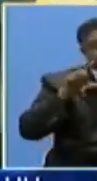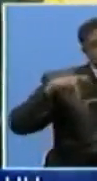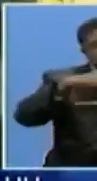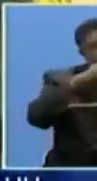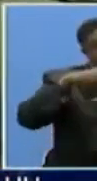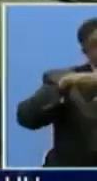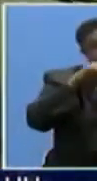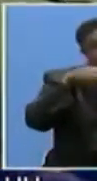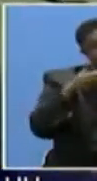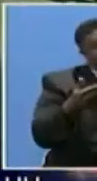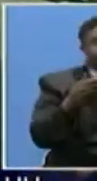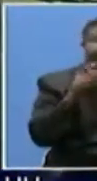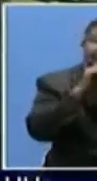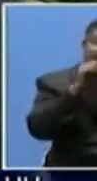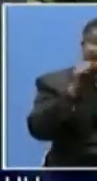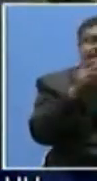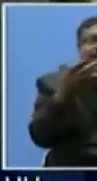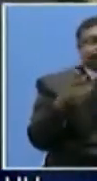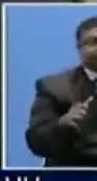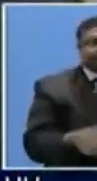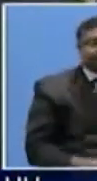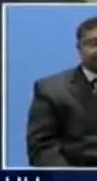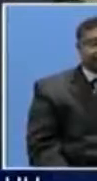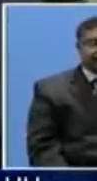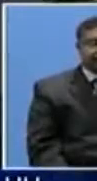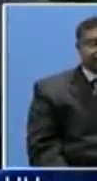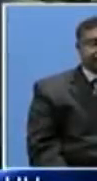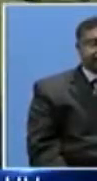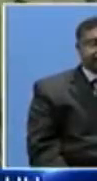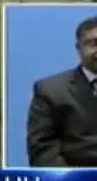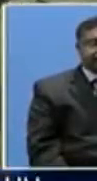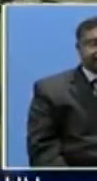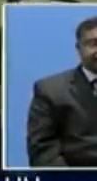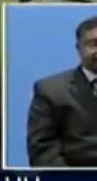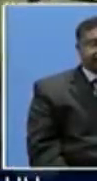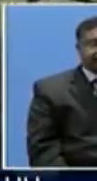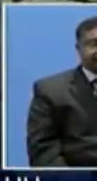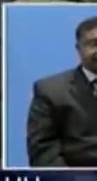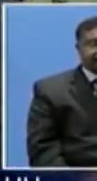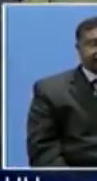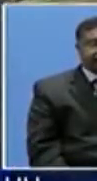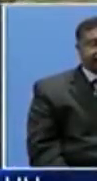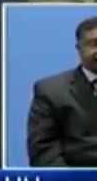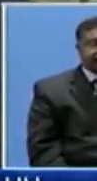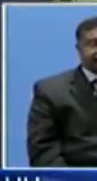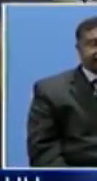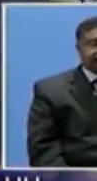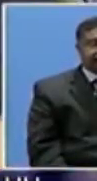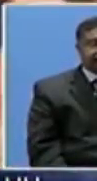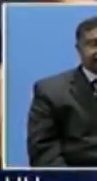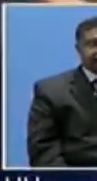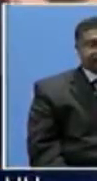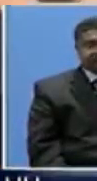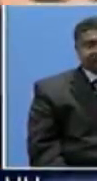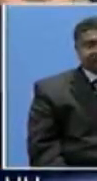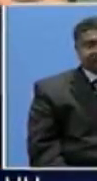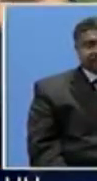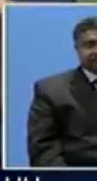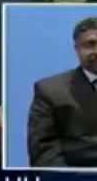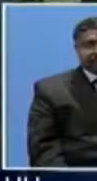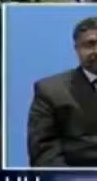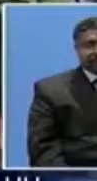debt. Sometimes it's difficult to understand where people come from when what's